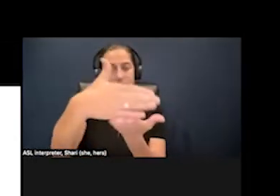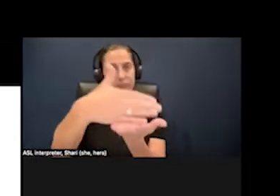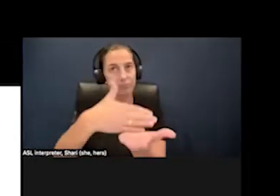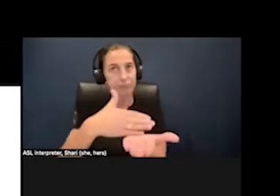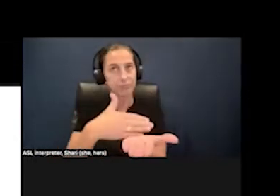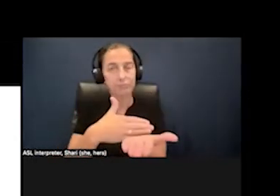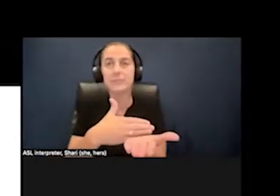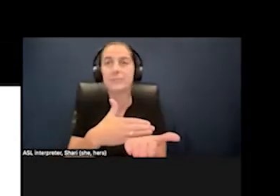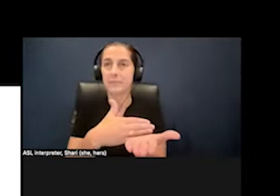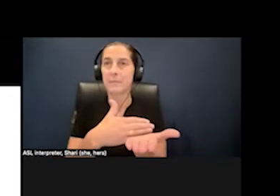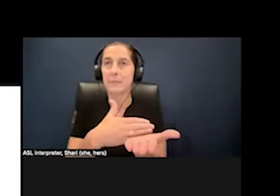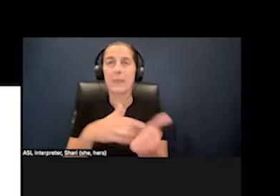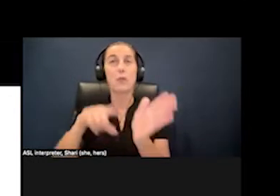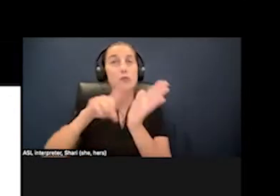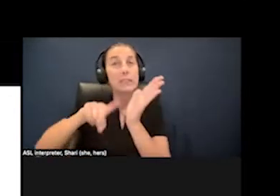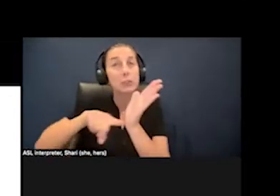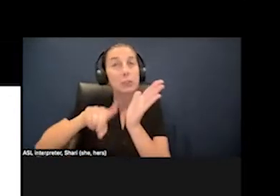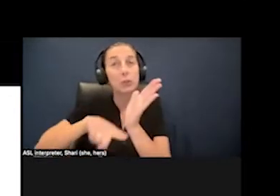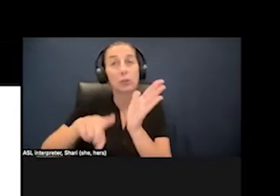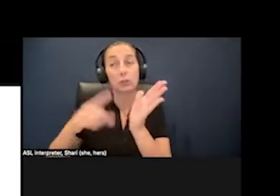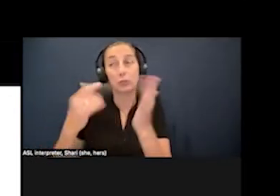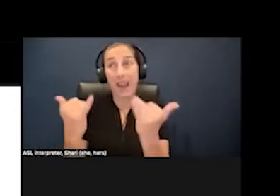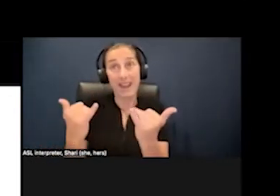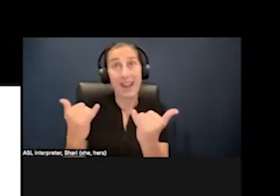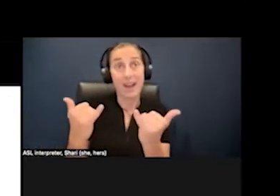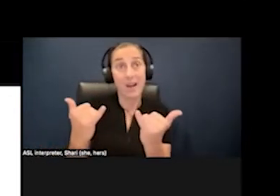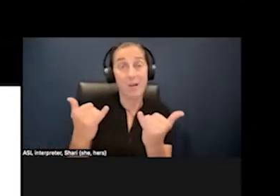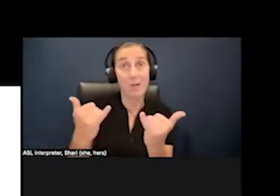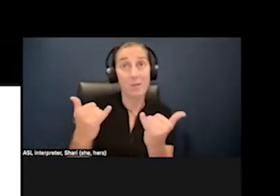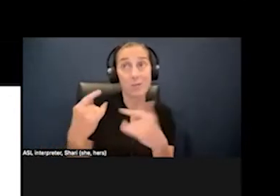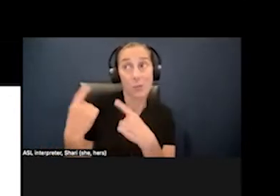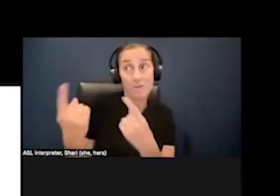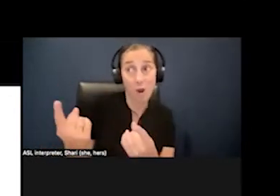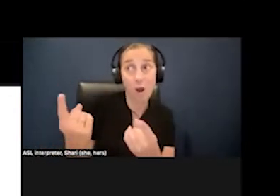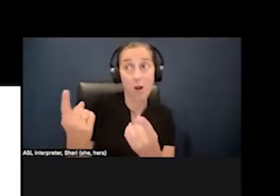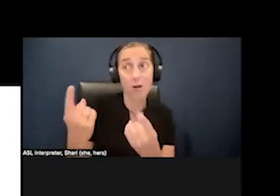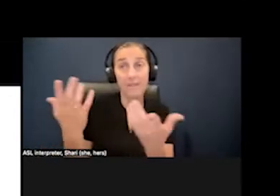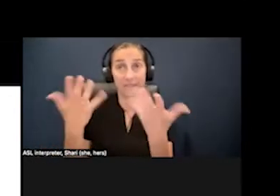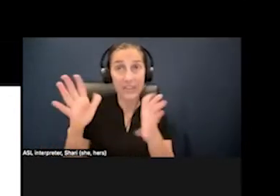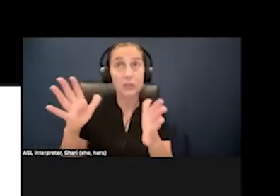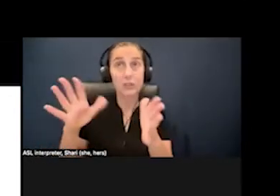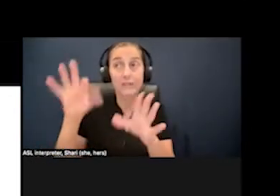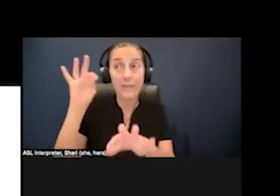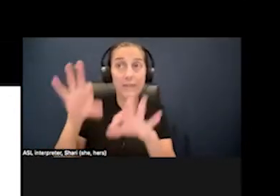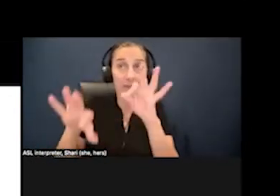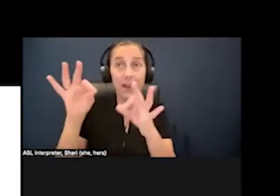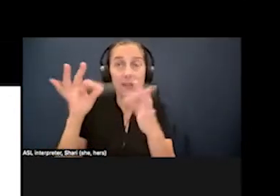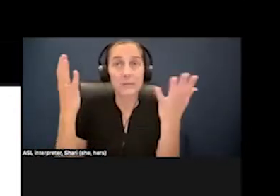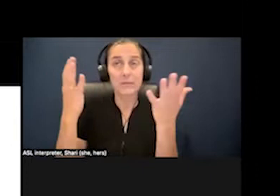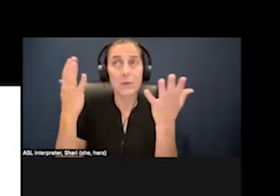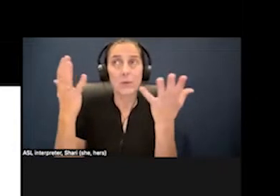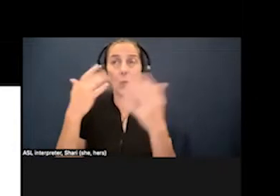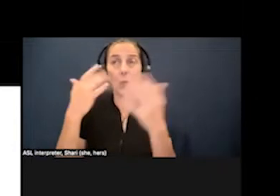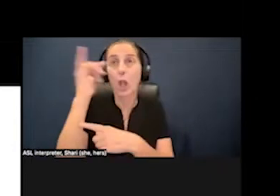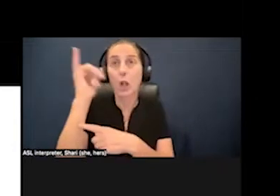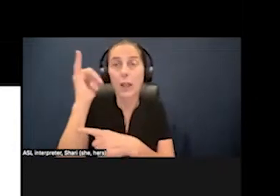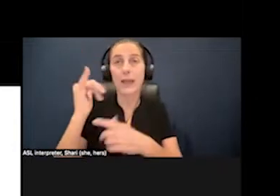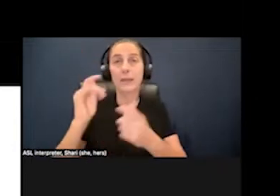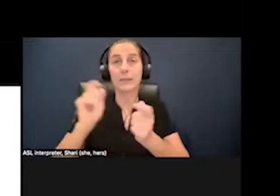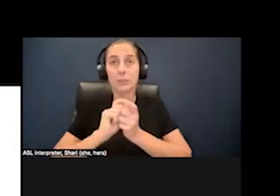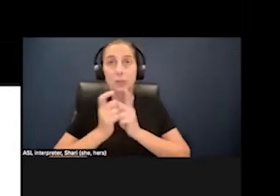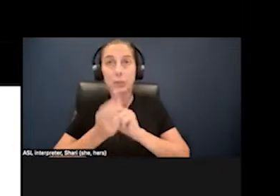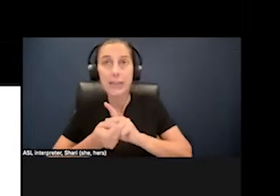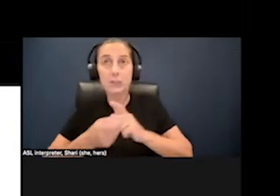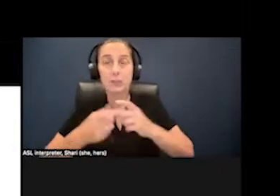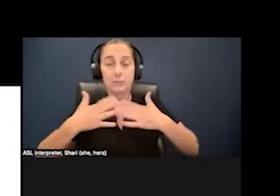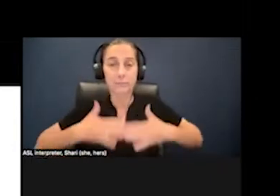right now that research says can happen, might happen with gender affirming hormone therapy. And you'll have the opportunity to ask questions and express